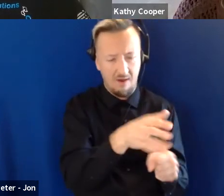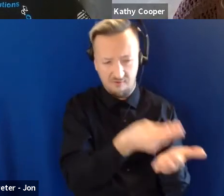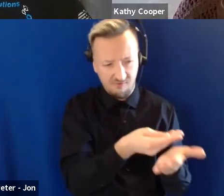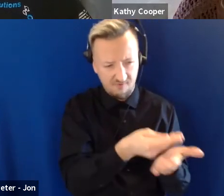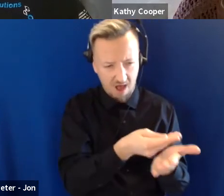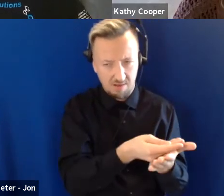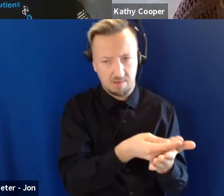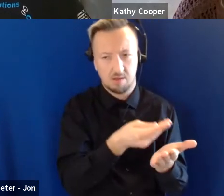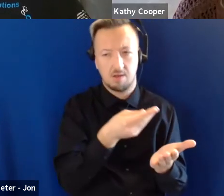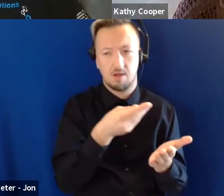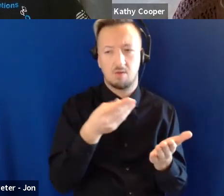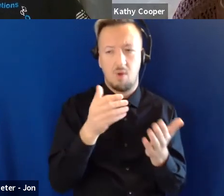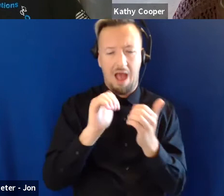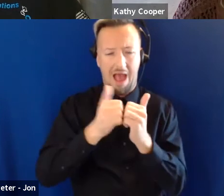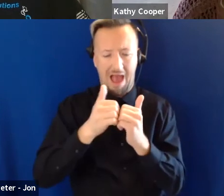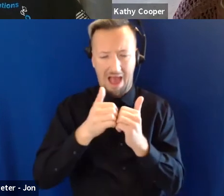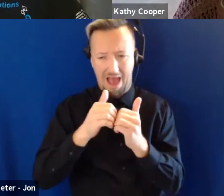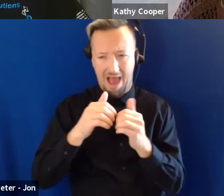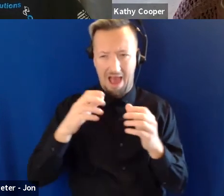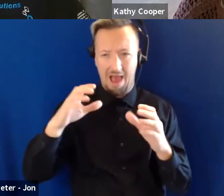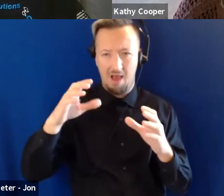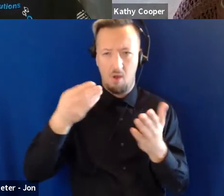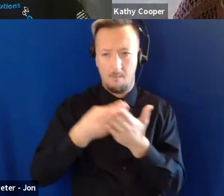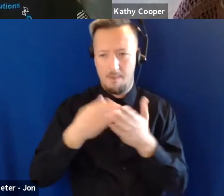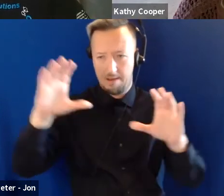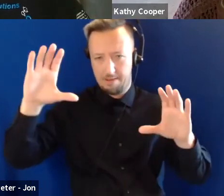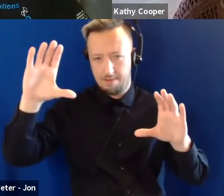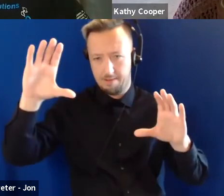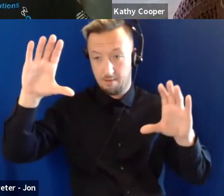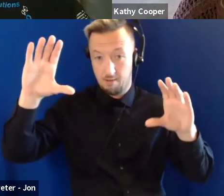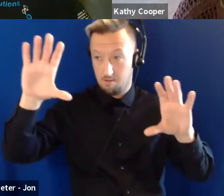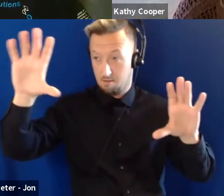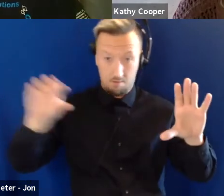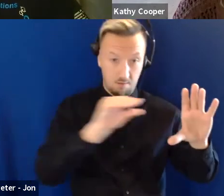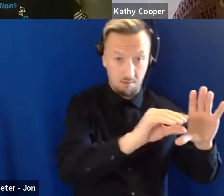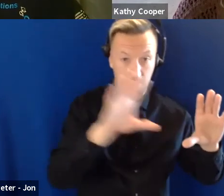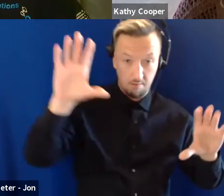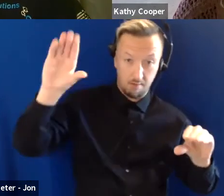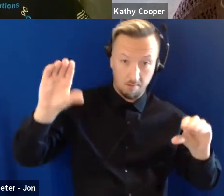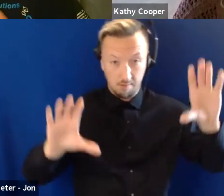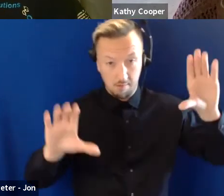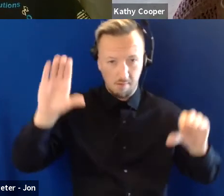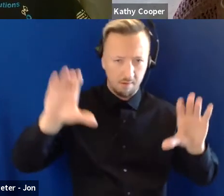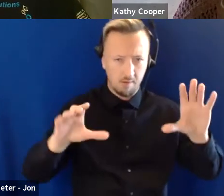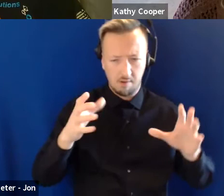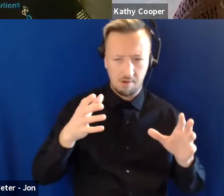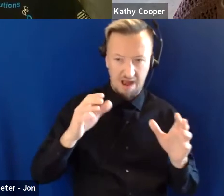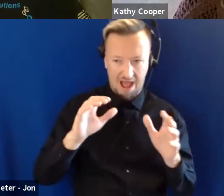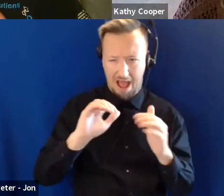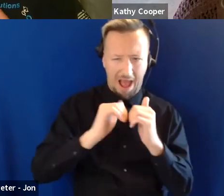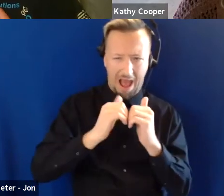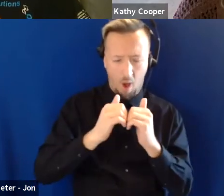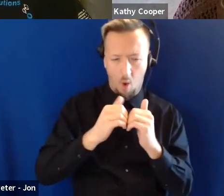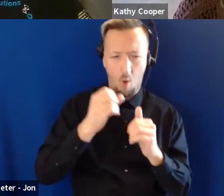viable, which would then mean that some of the other CILs would not get some of the new funds. Not talking about reallocating any current funding,